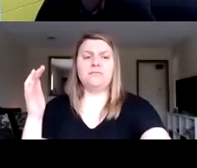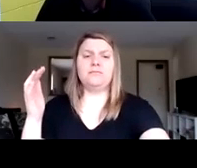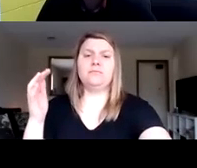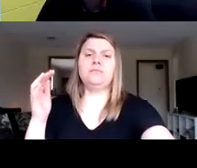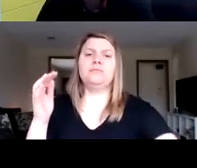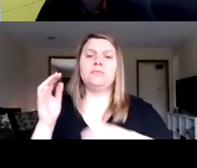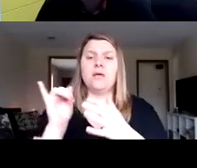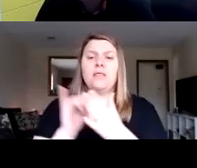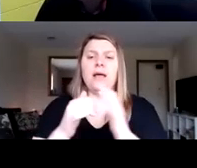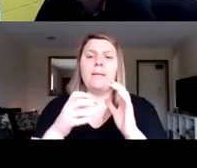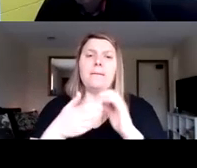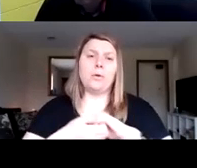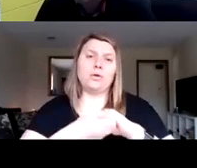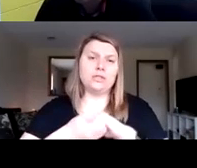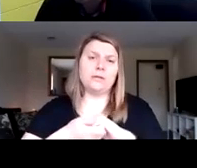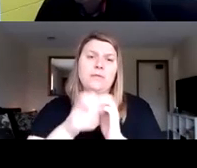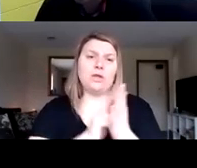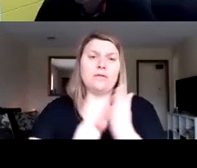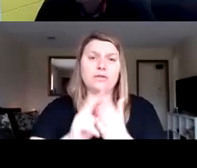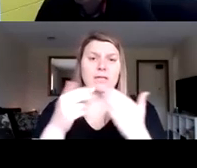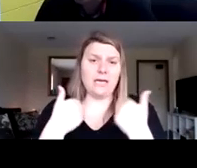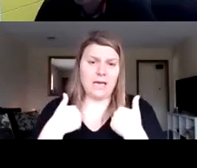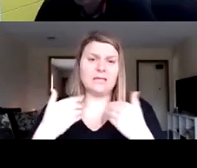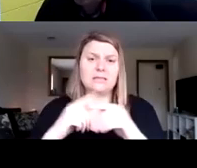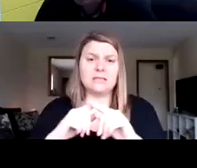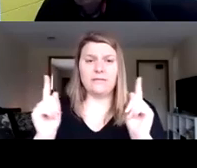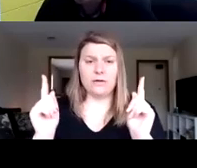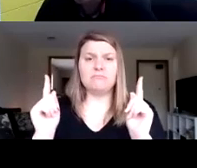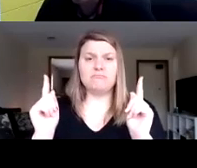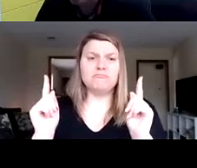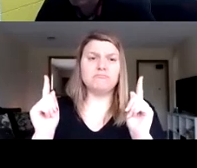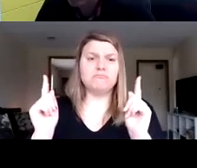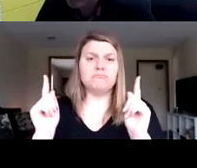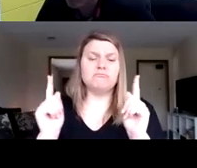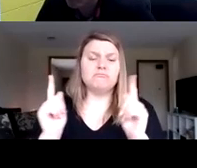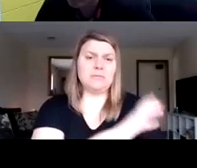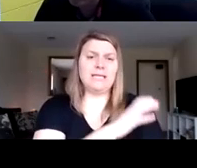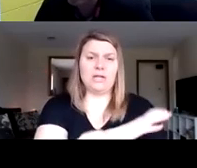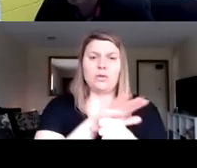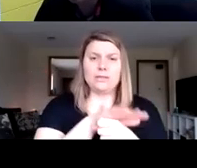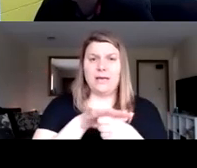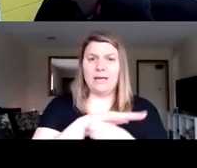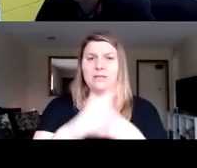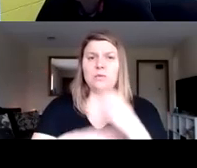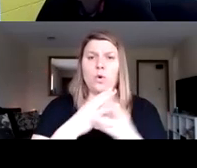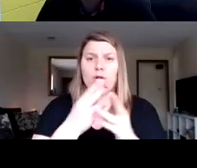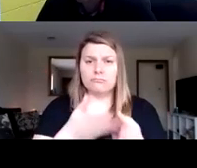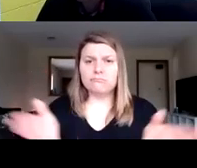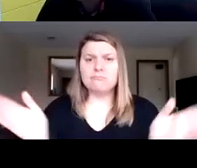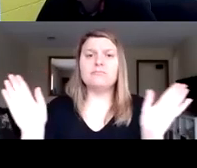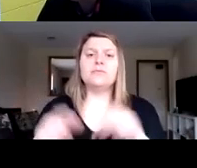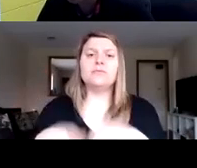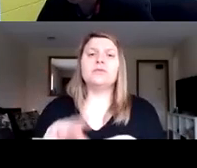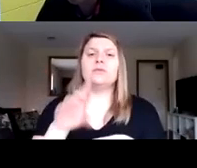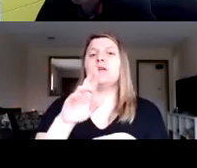the partnerships that the university has at different clinical sites around the world. And so Dr. Headings